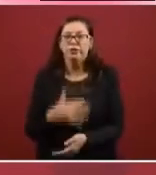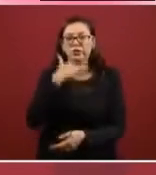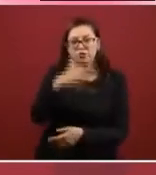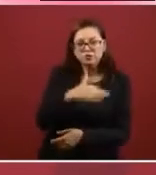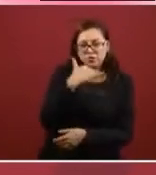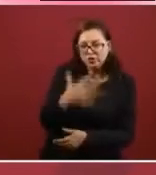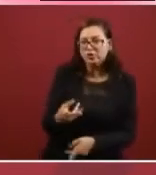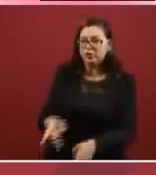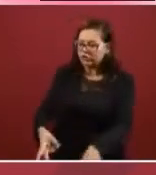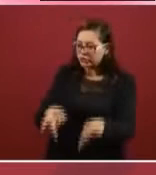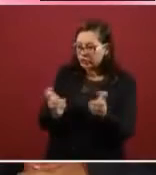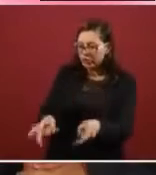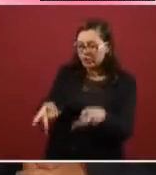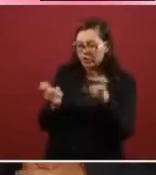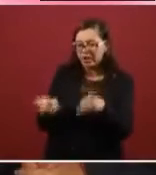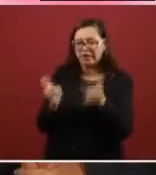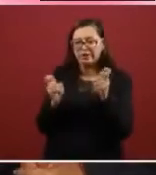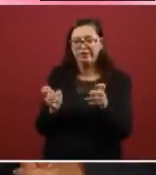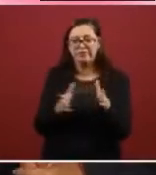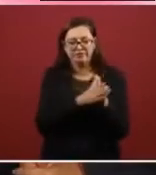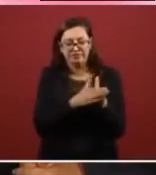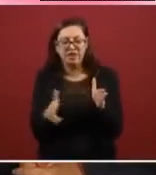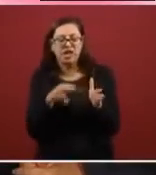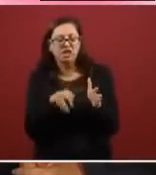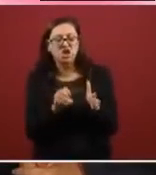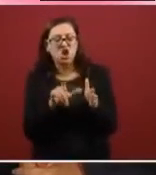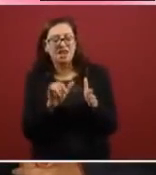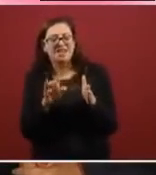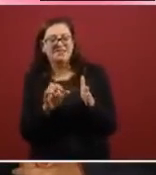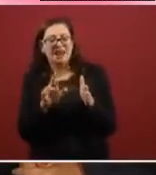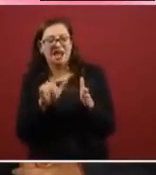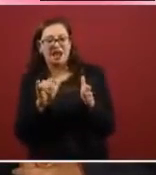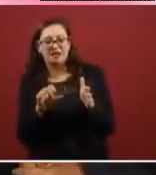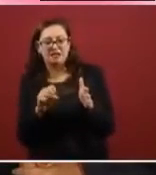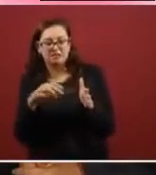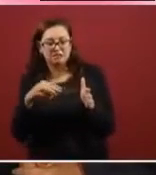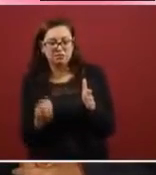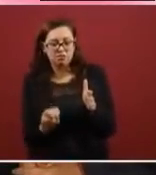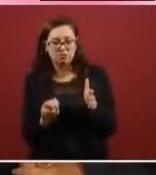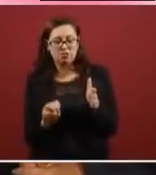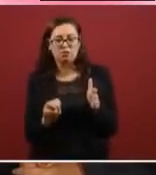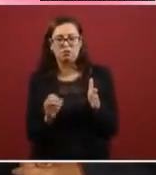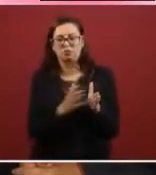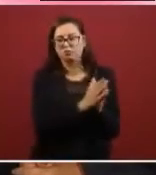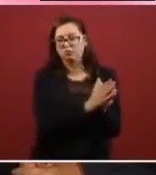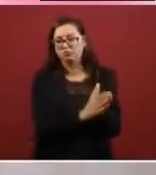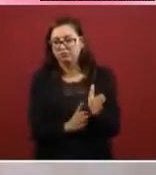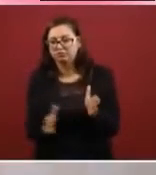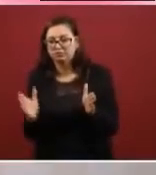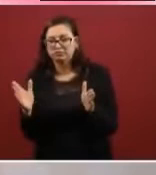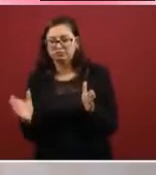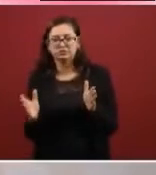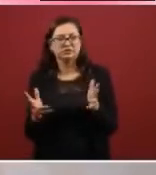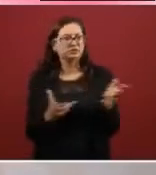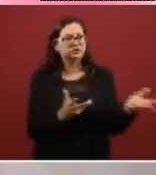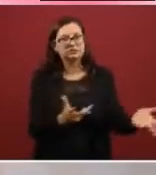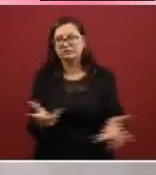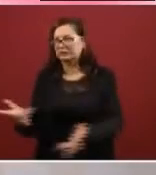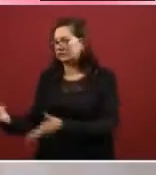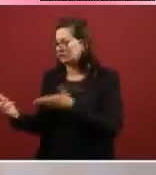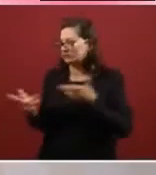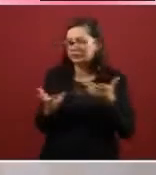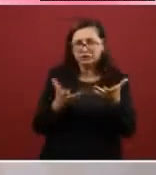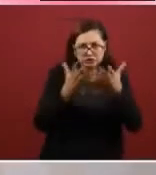and corruption, el llamado neoliberalismo, of that so-called neoliberalism. Se cerraron las posibilidades, they closed